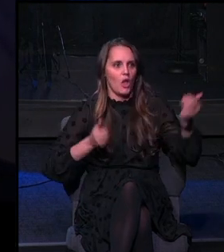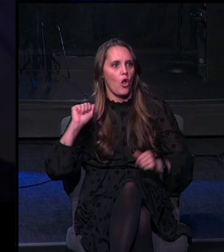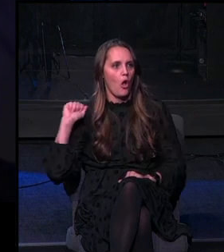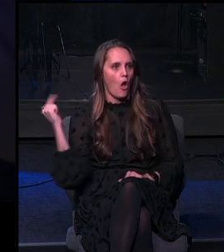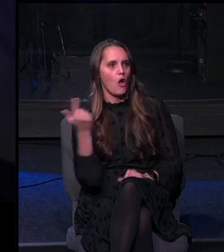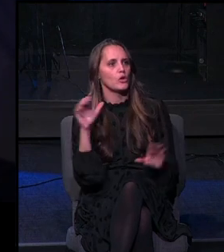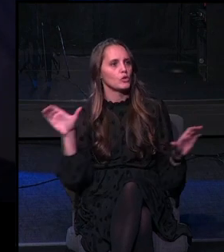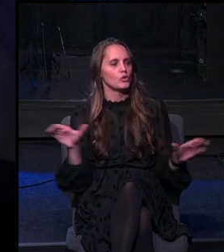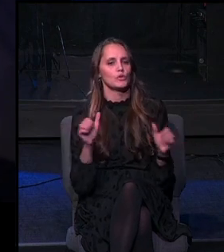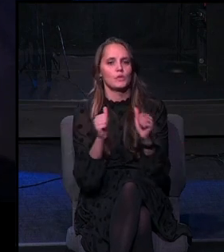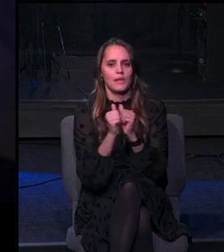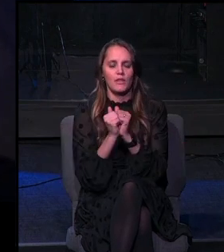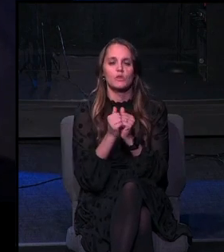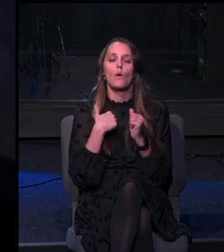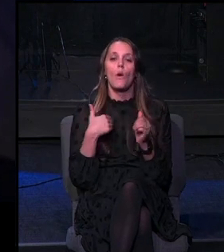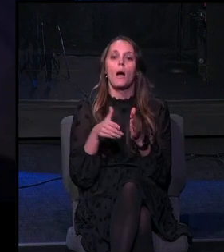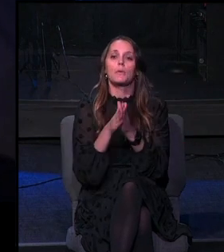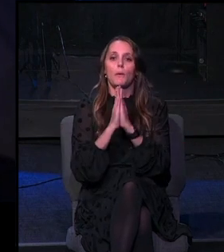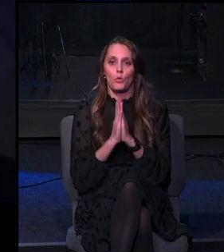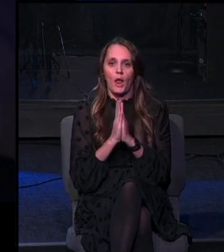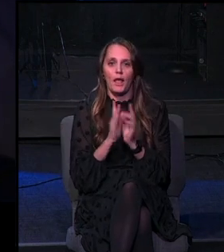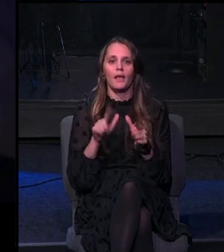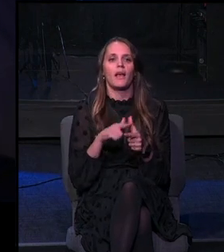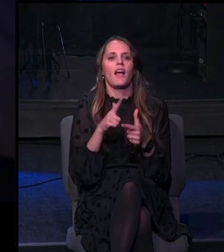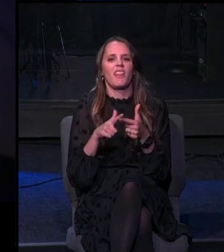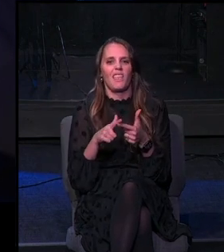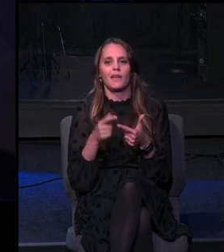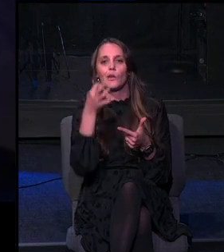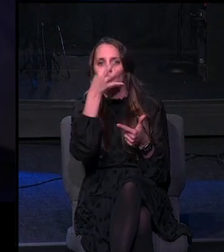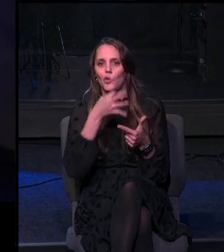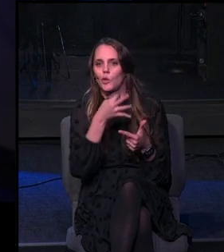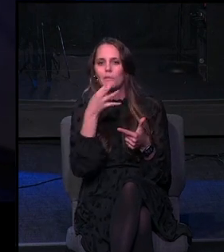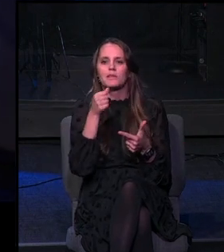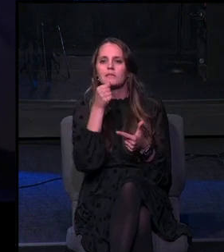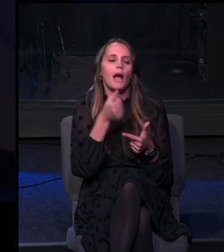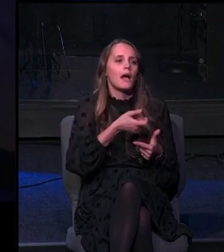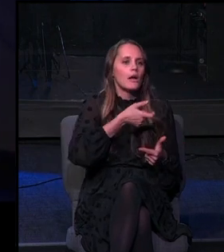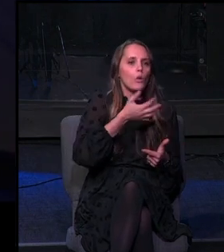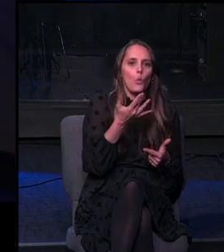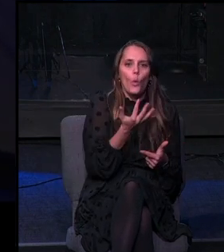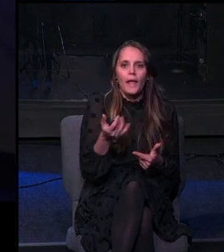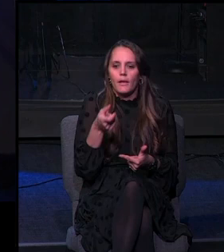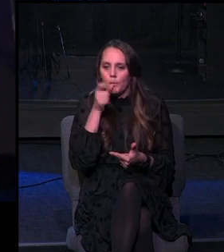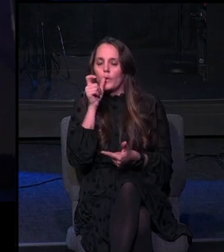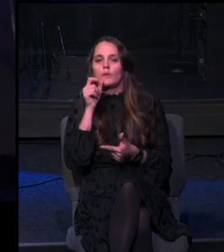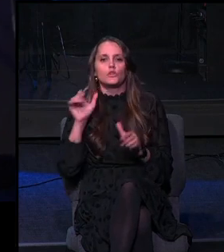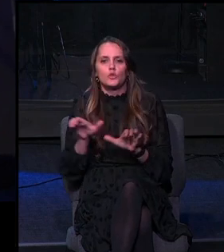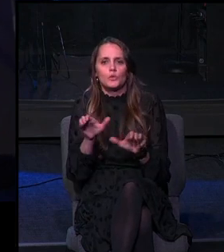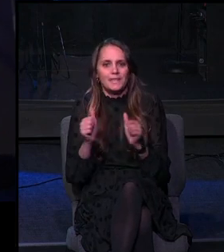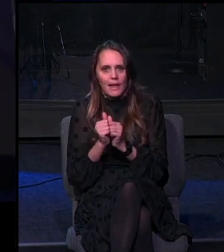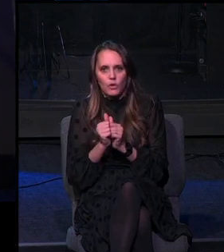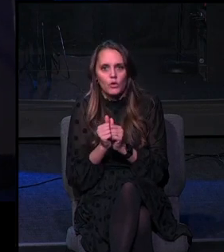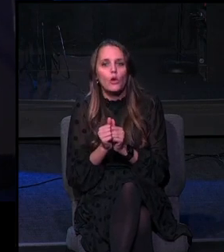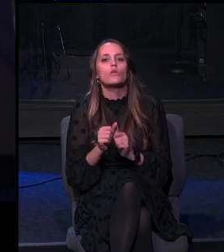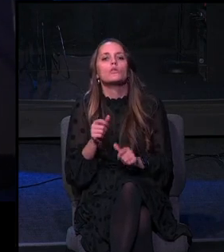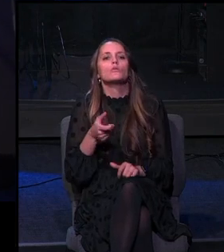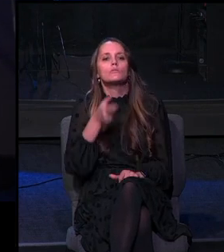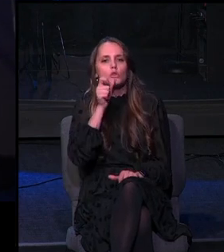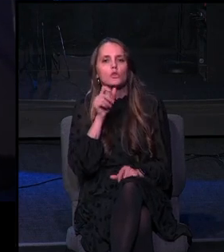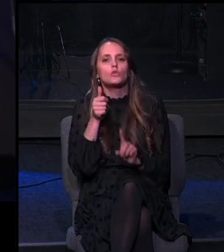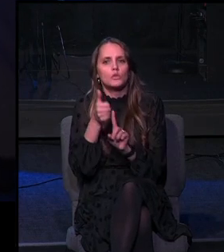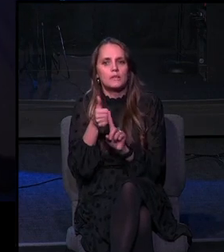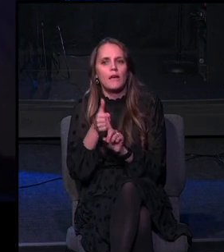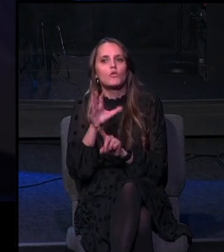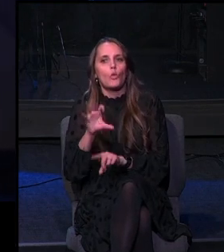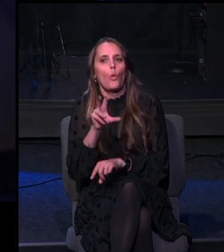So I'd love to pray for us, and then let's take communion together. We're not going to do it at the same time. You can take it at your seat whenever you're ready. So God, we just